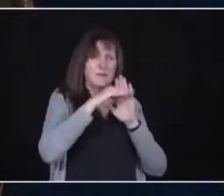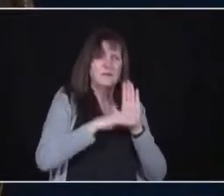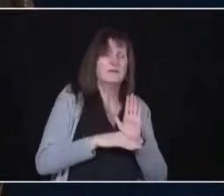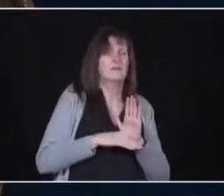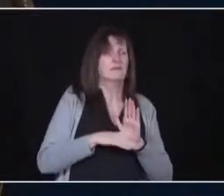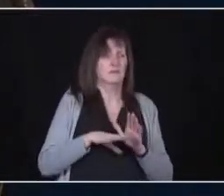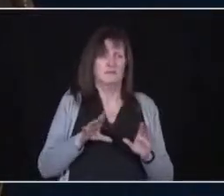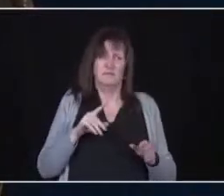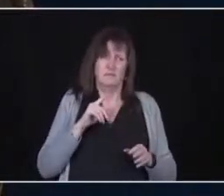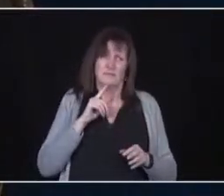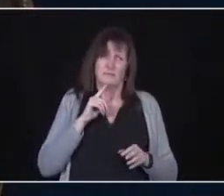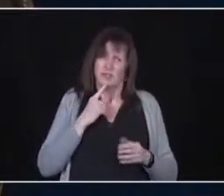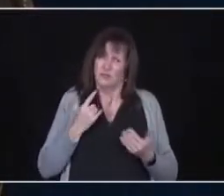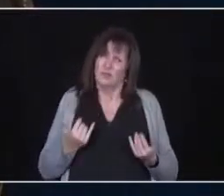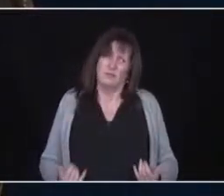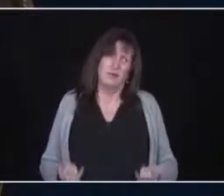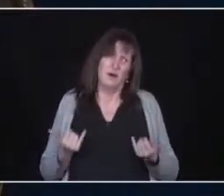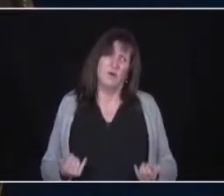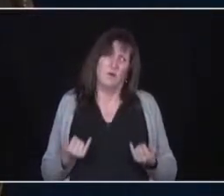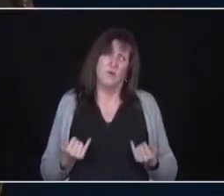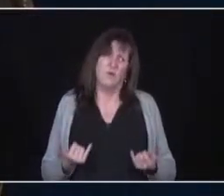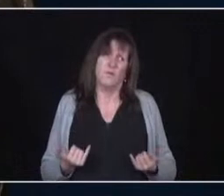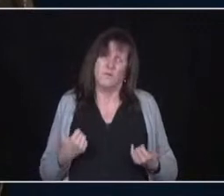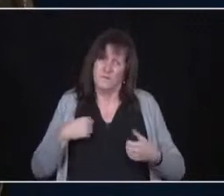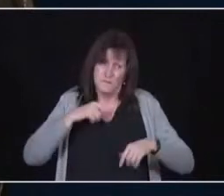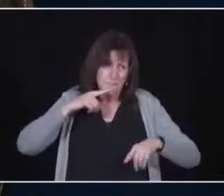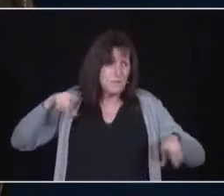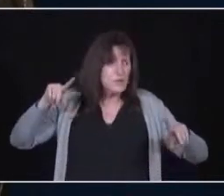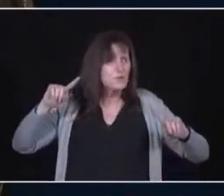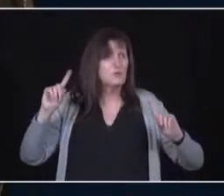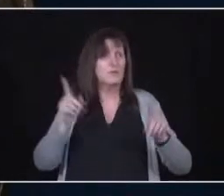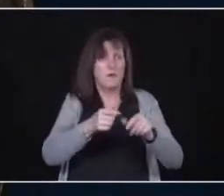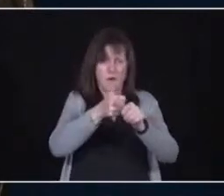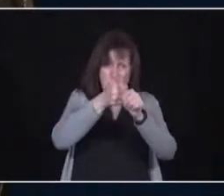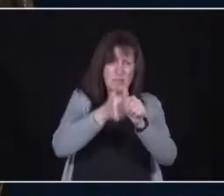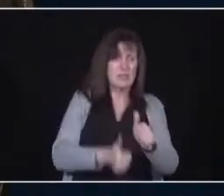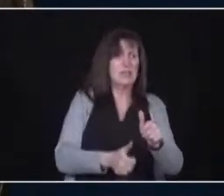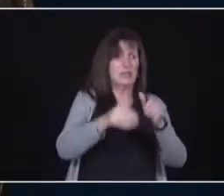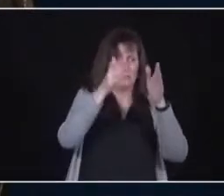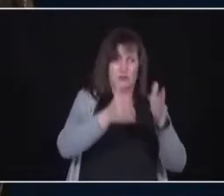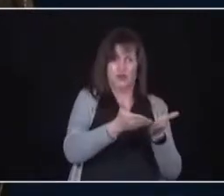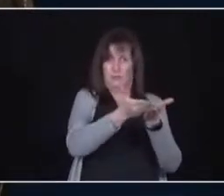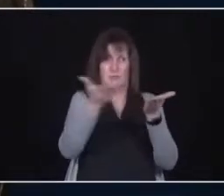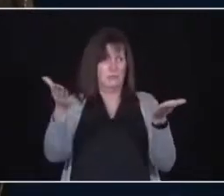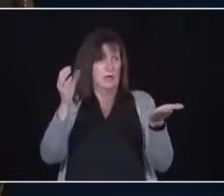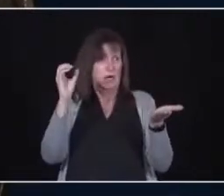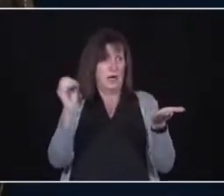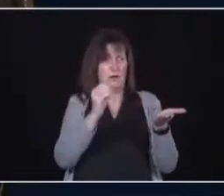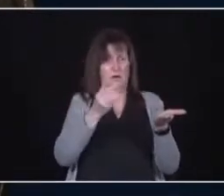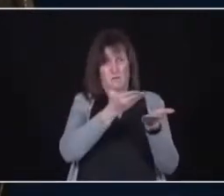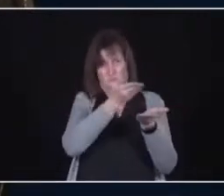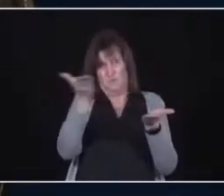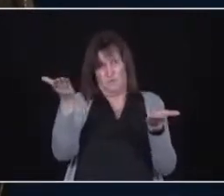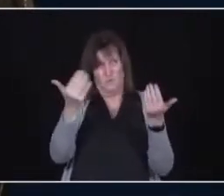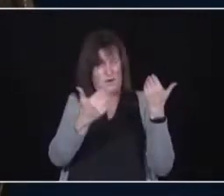virus, and every single person in Ontario has an important role in protecting our